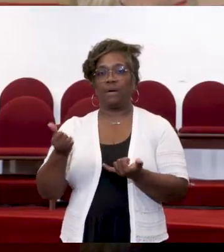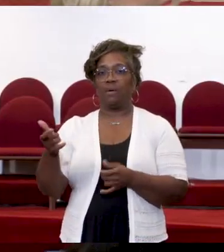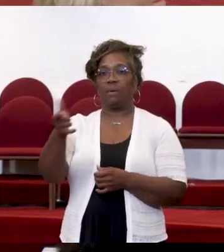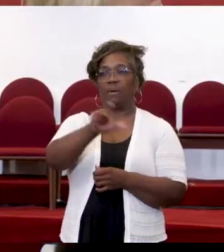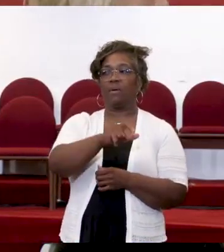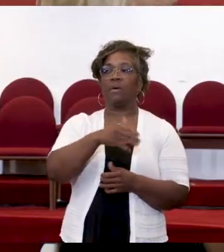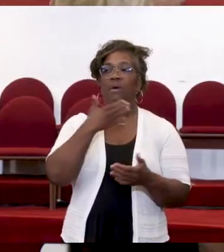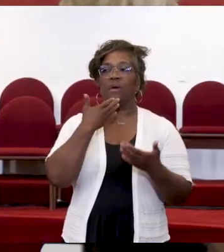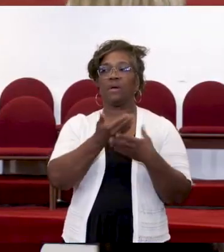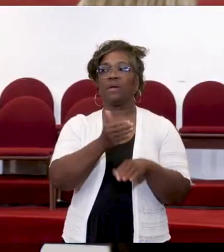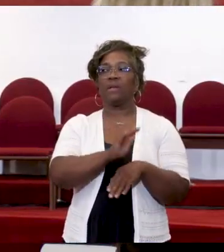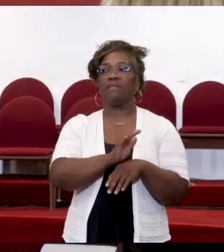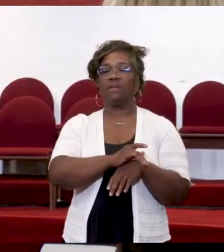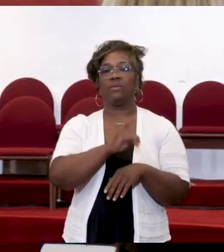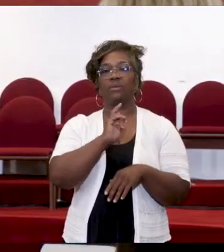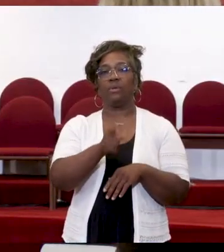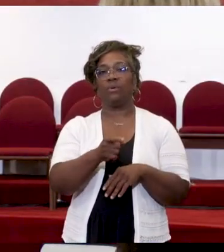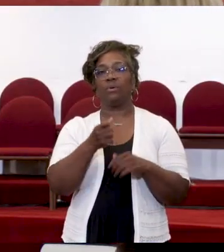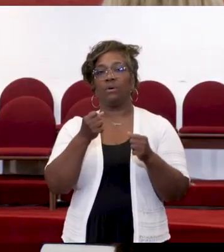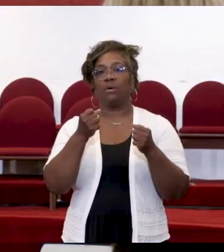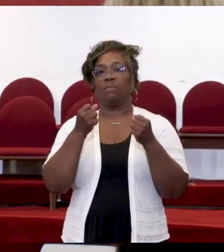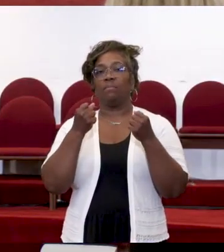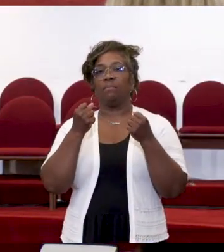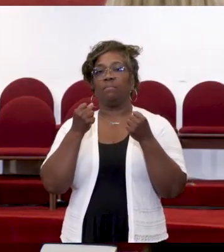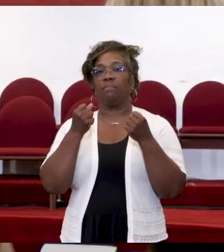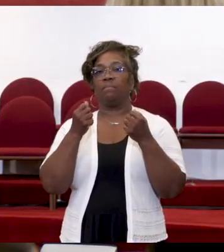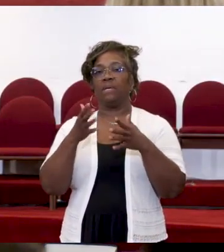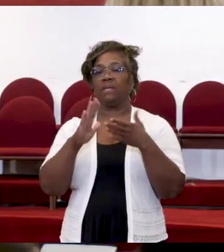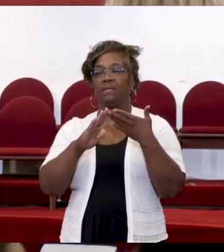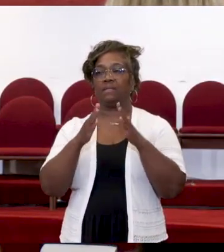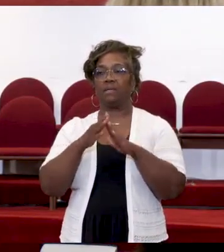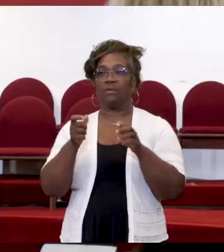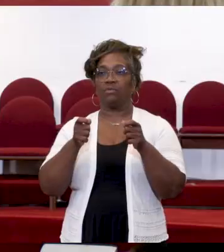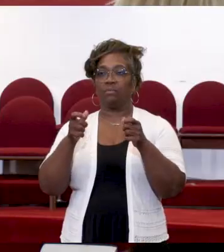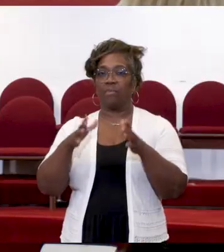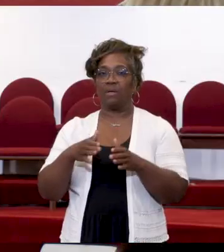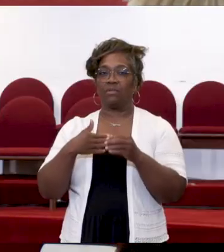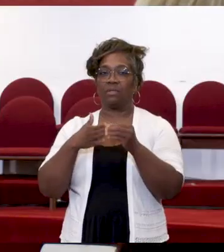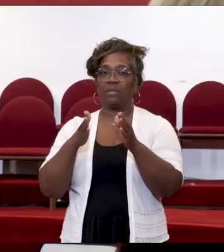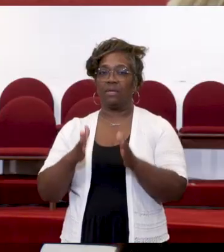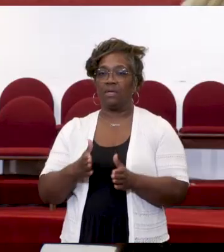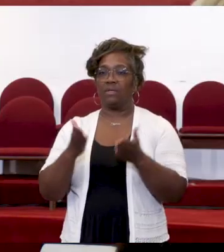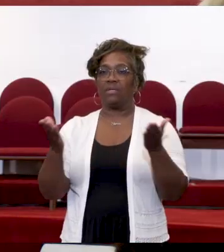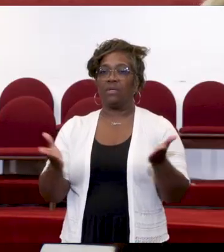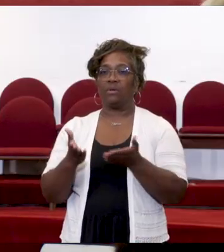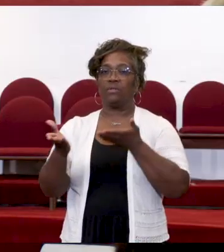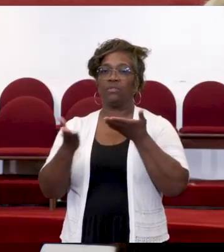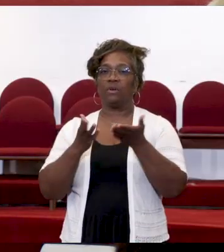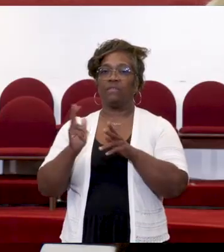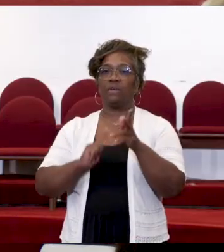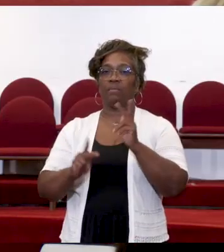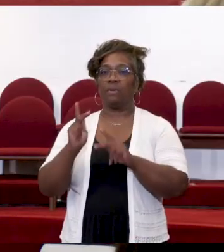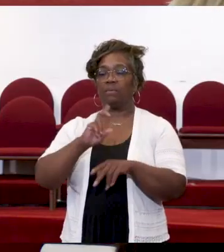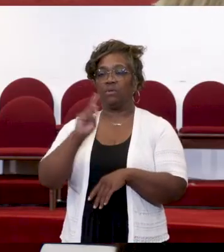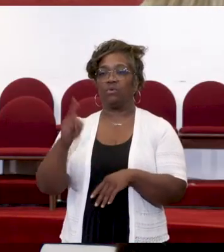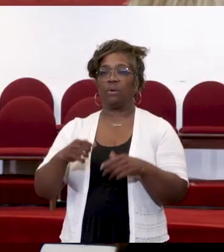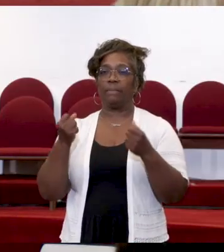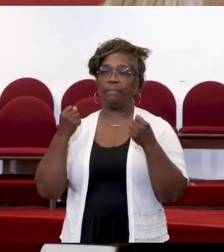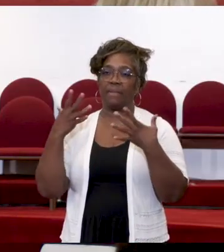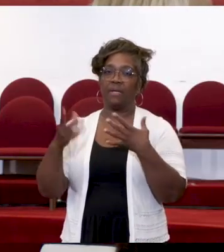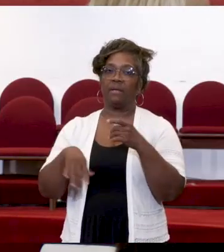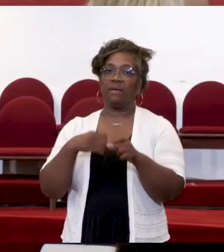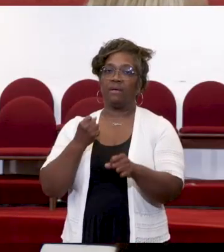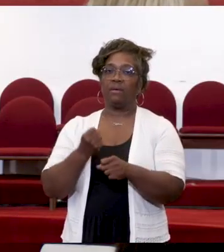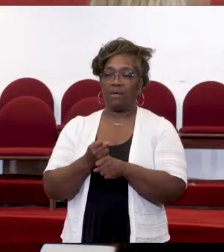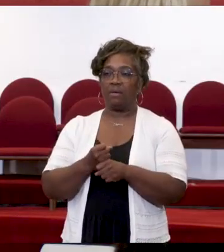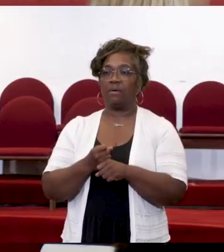Good evening to you and many city managers and leaders here that have been serving the people in Detroit for many years very